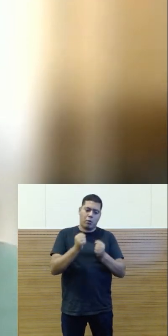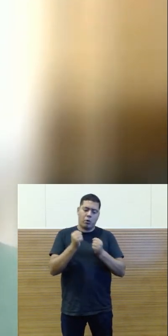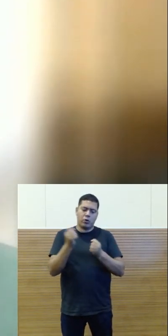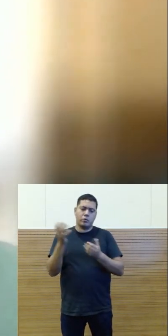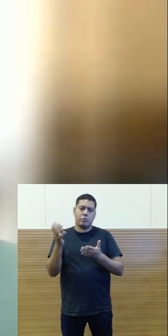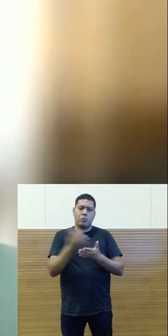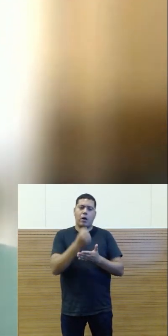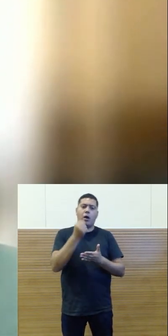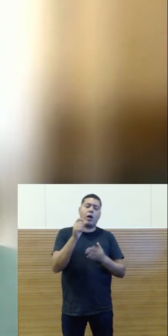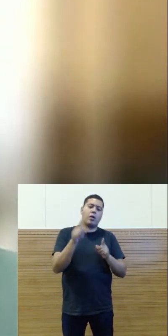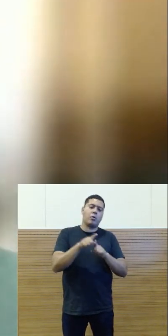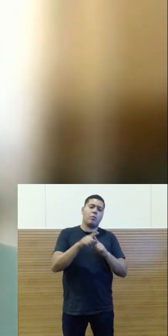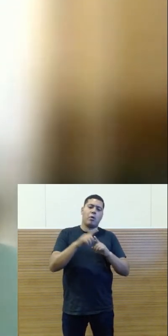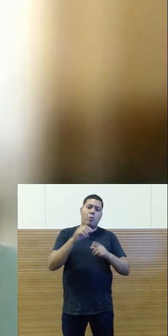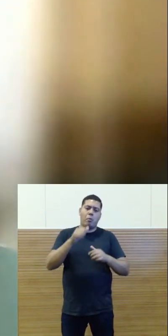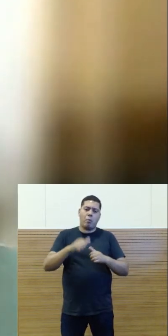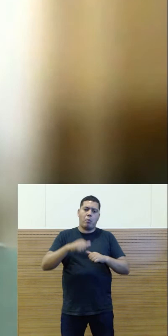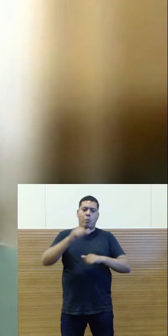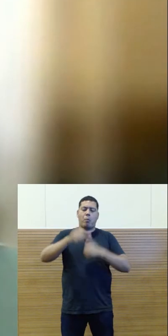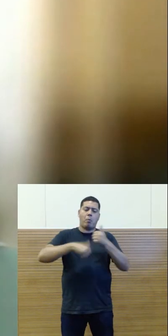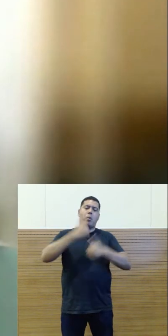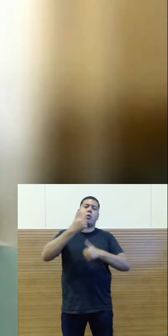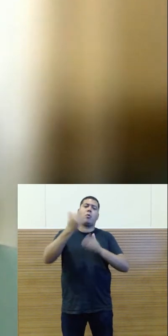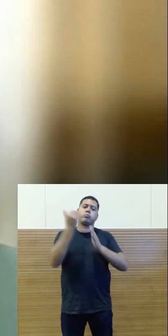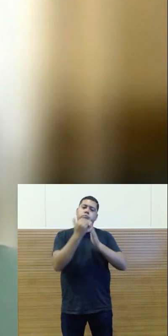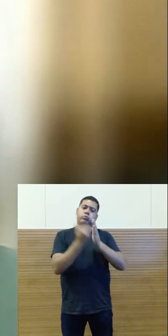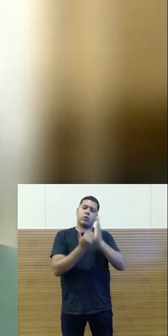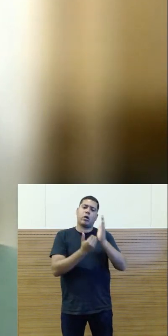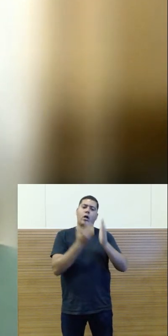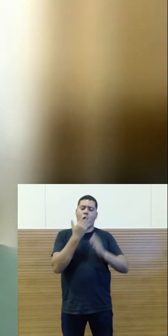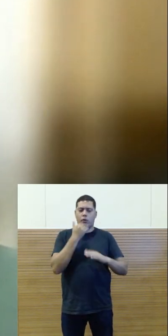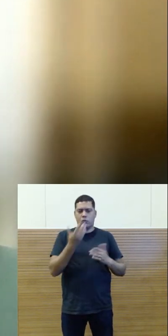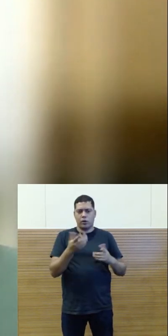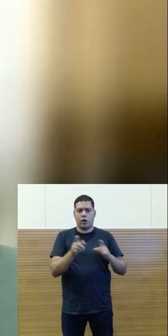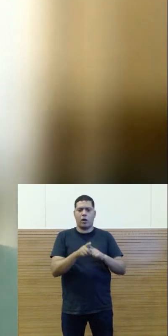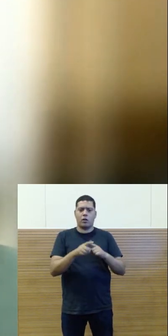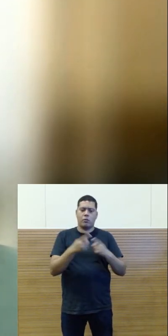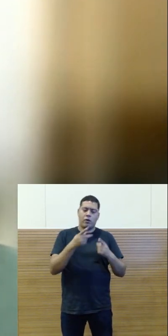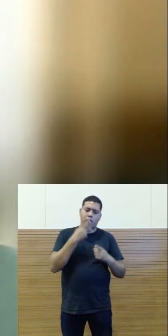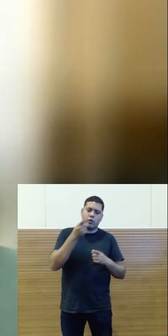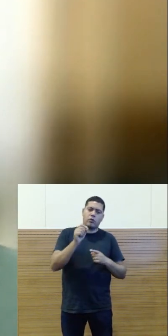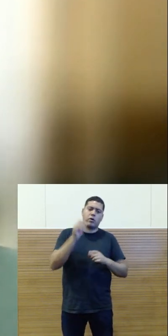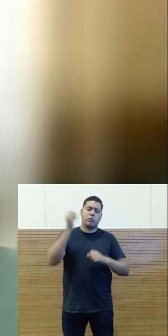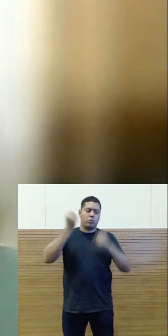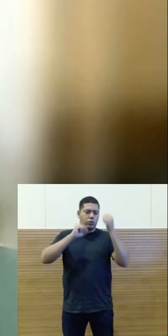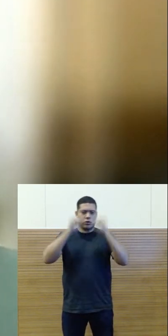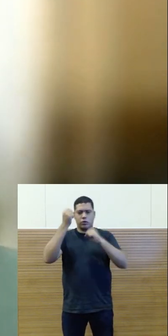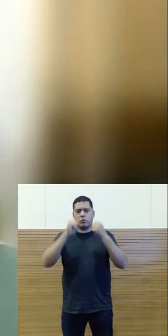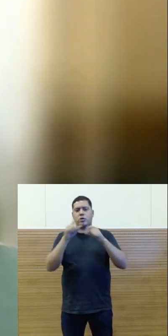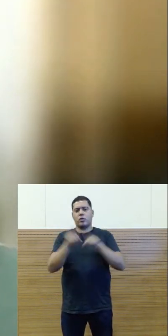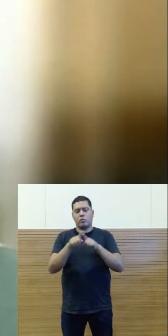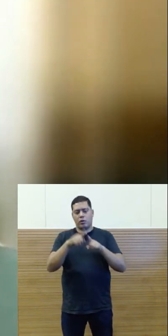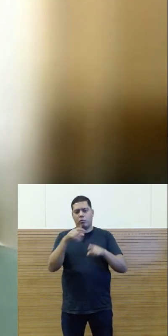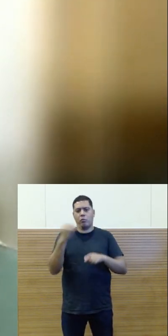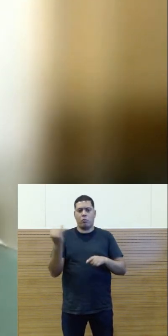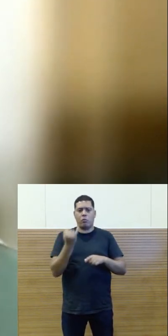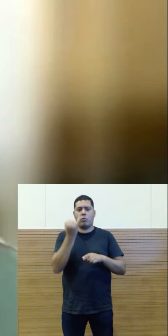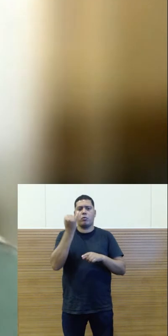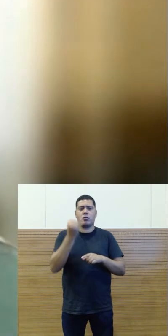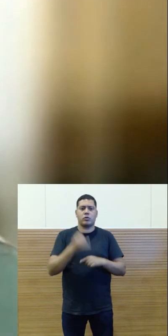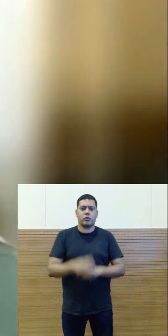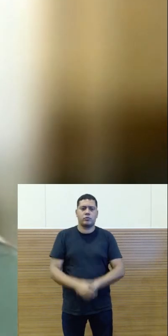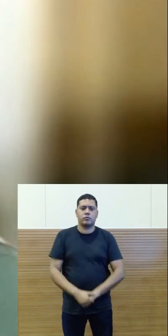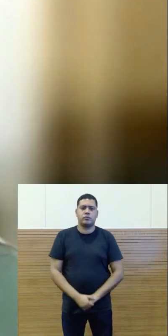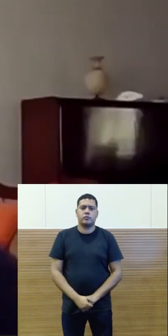that you believe the countries can use to strengthen these food guides. And this is